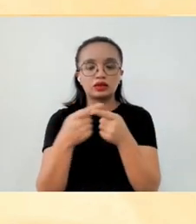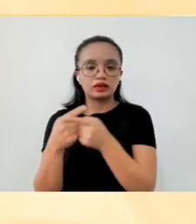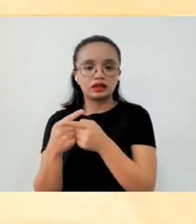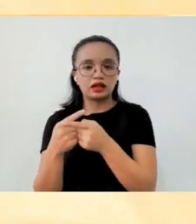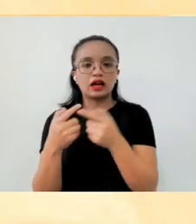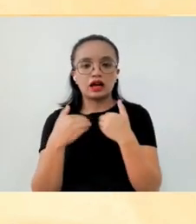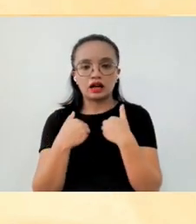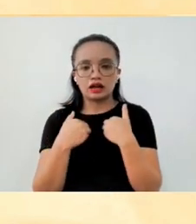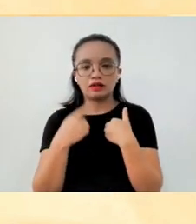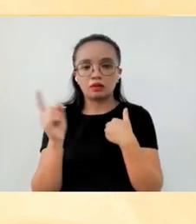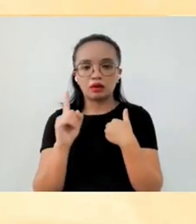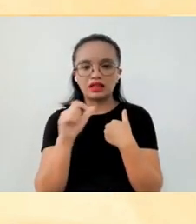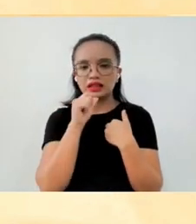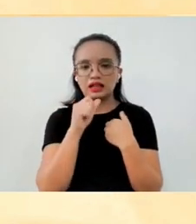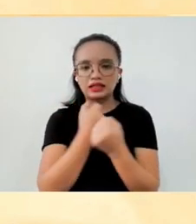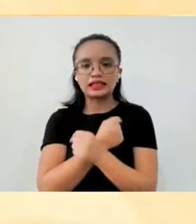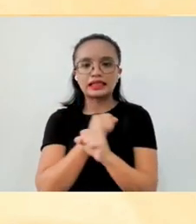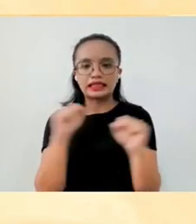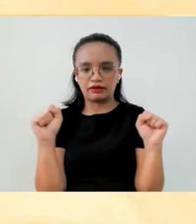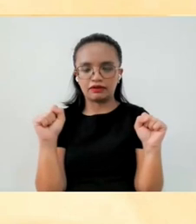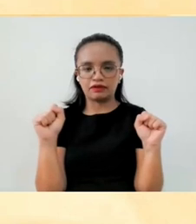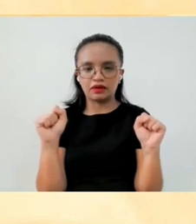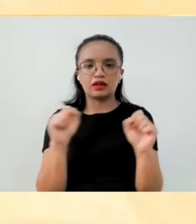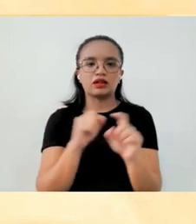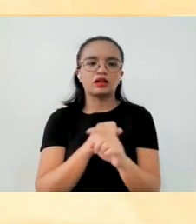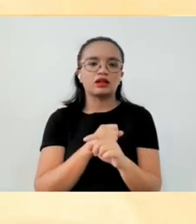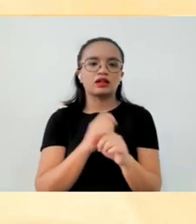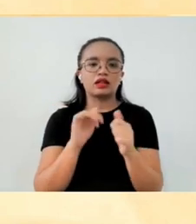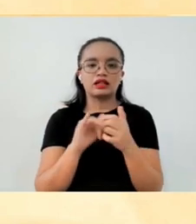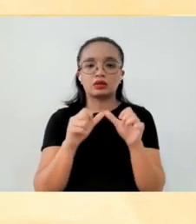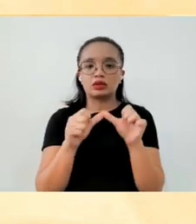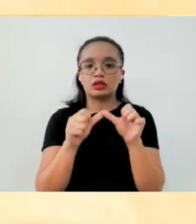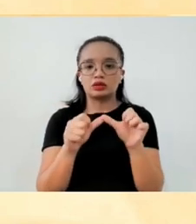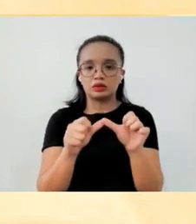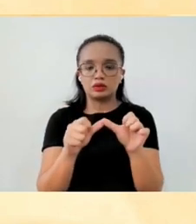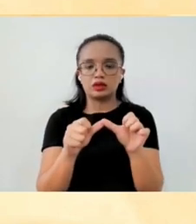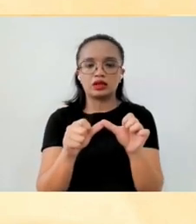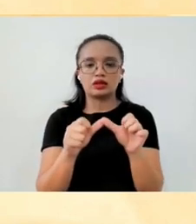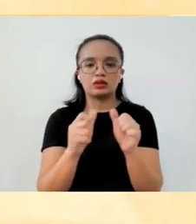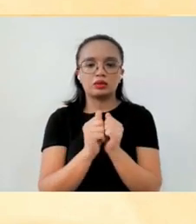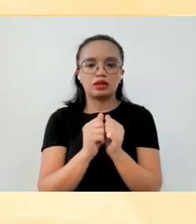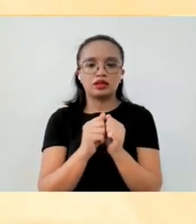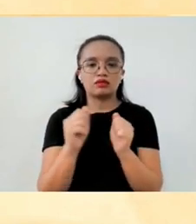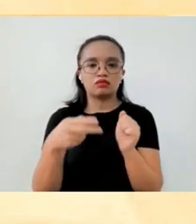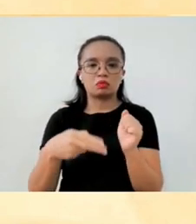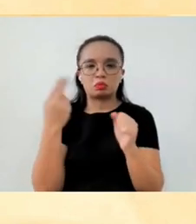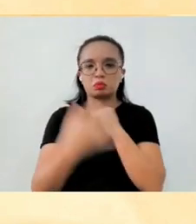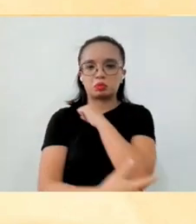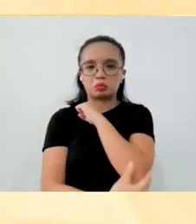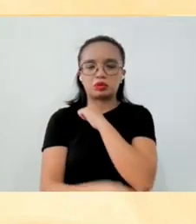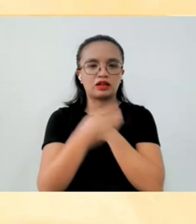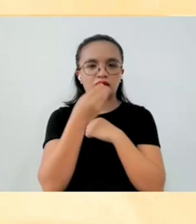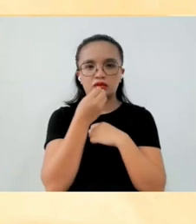foster an unsecured environment, one that is continued to be riddled with high poverty and food